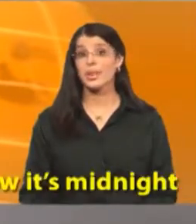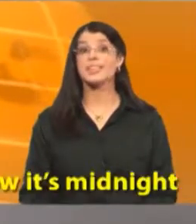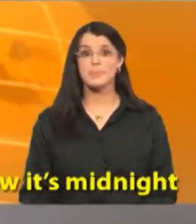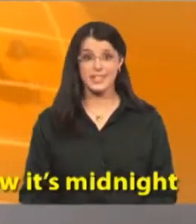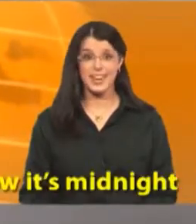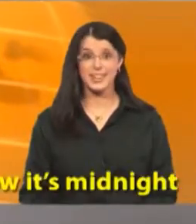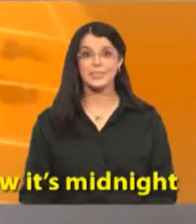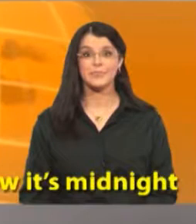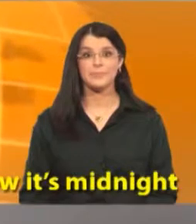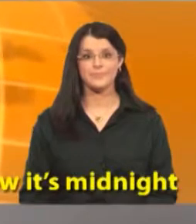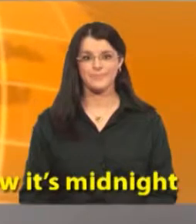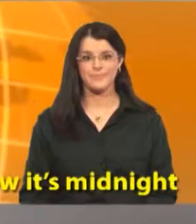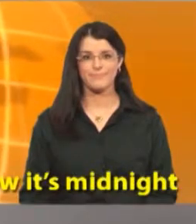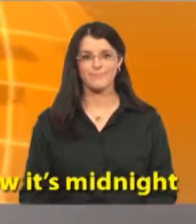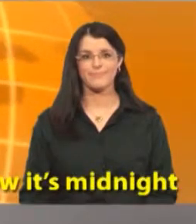Now it's midnight.